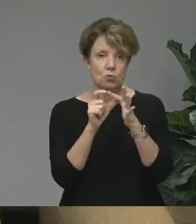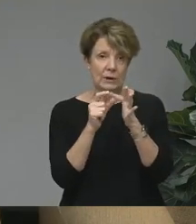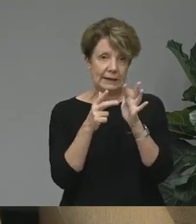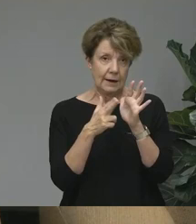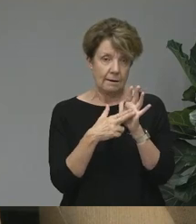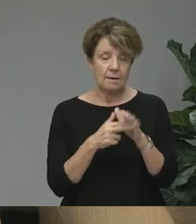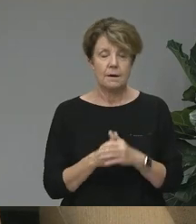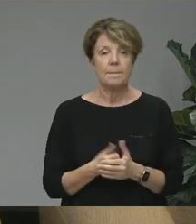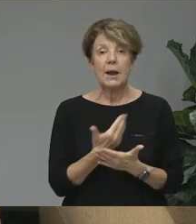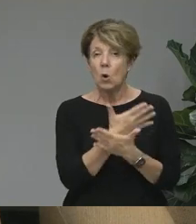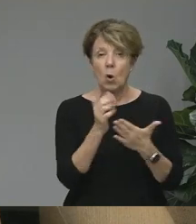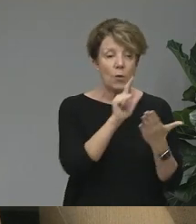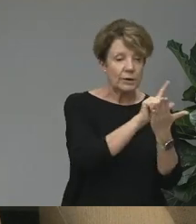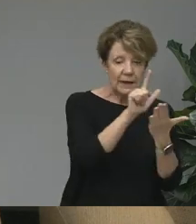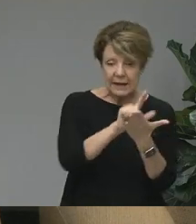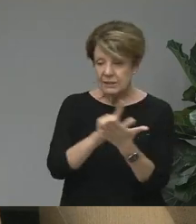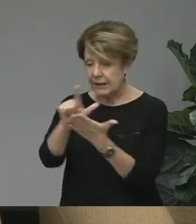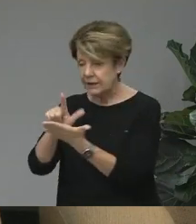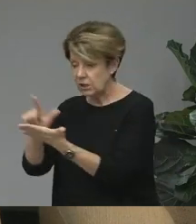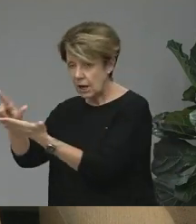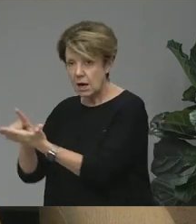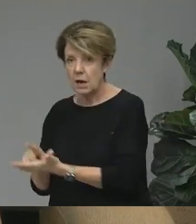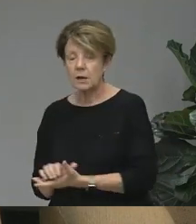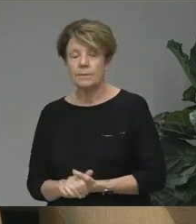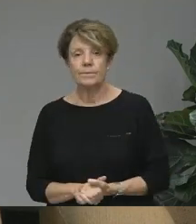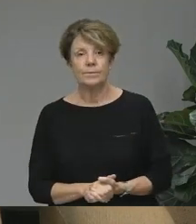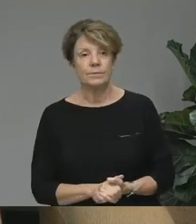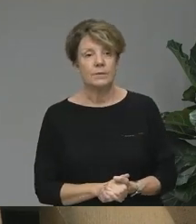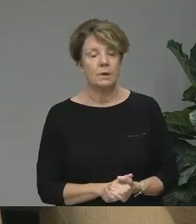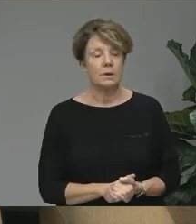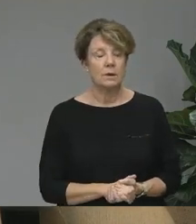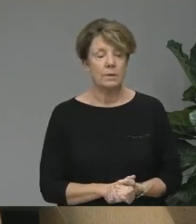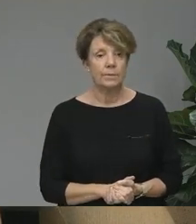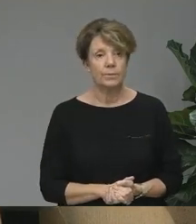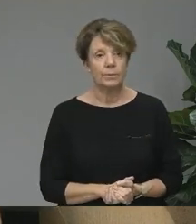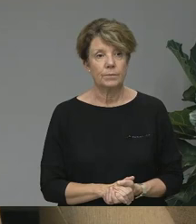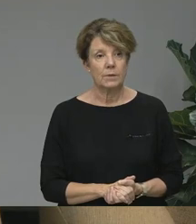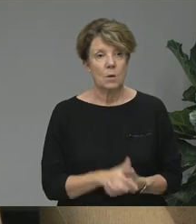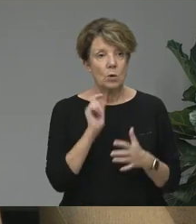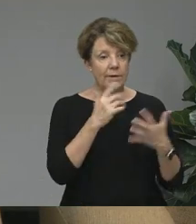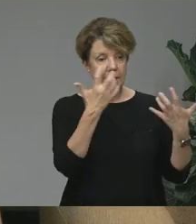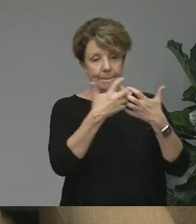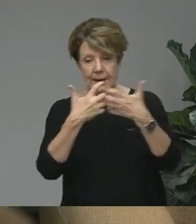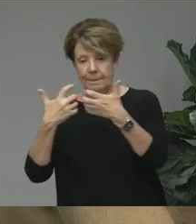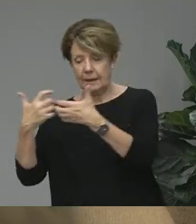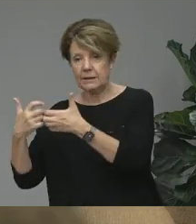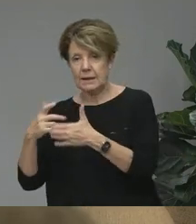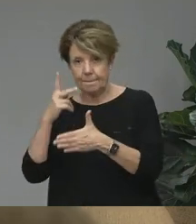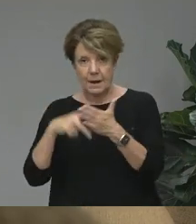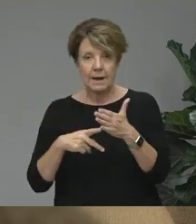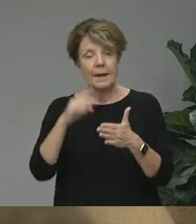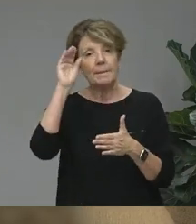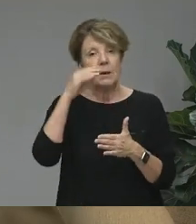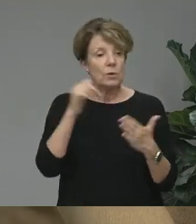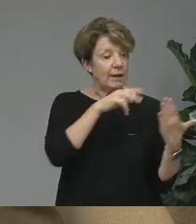But all those pieces of legislation would have had a compatibility component that the committee would have